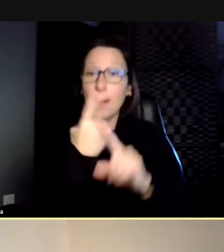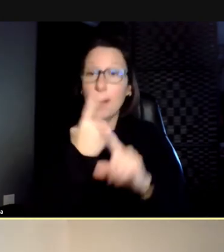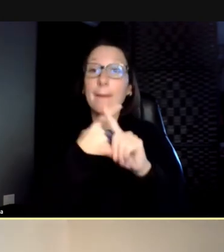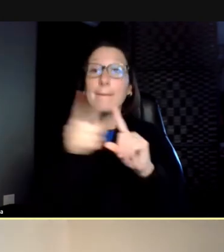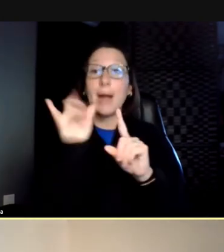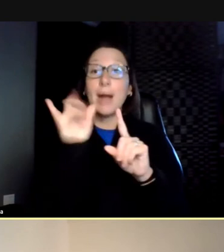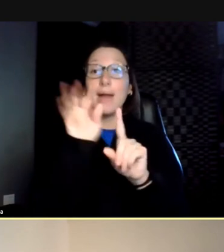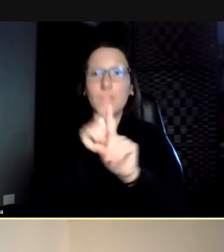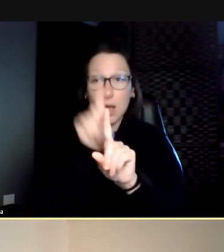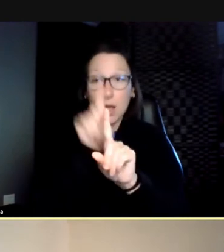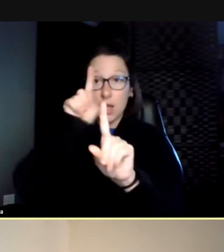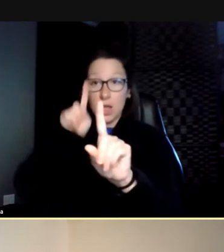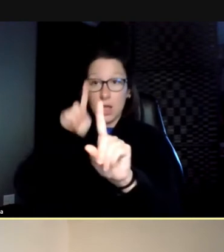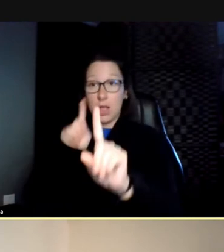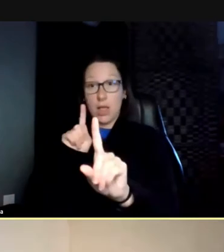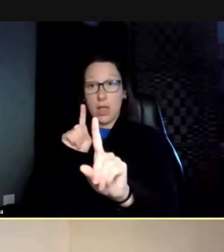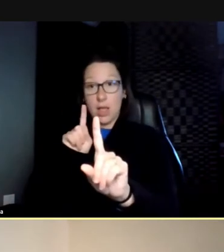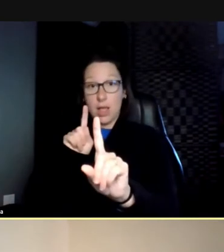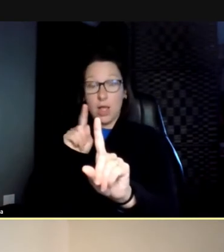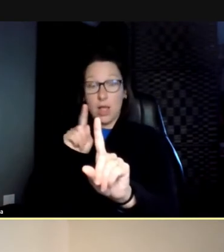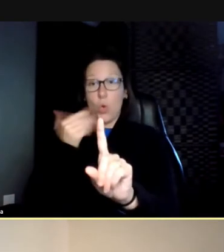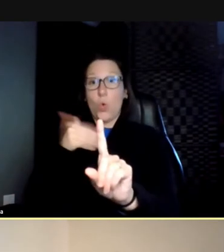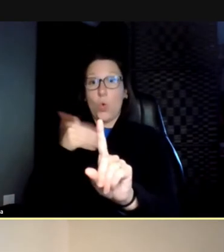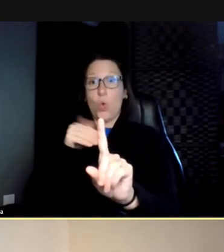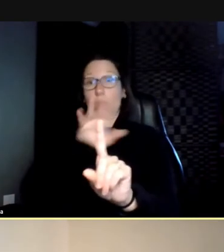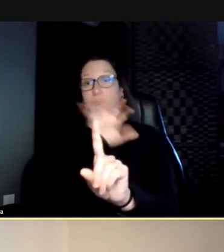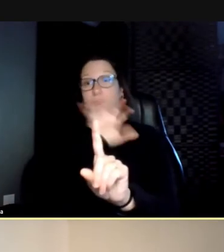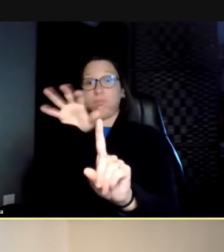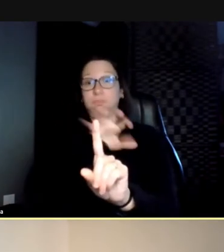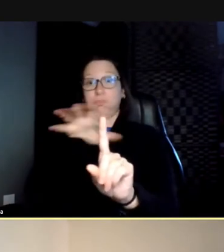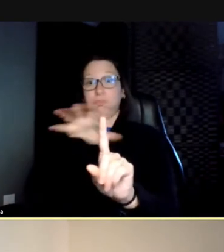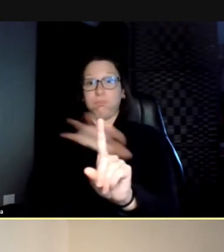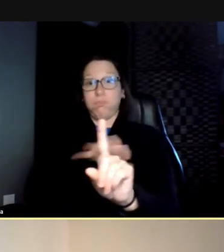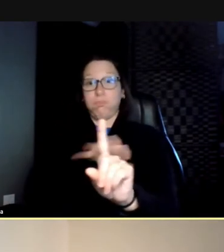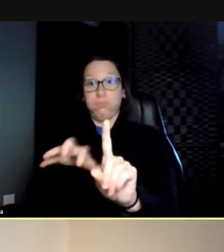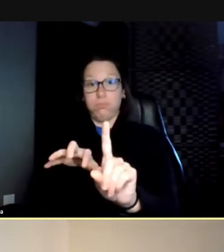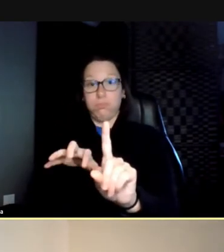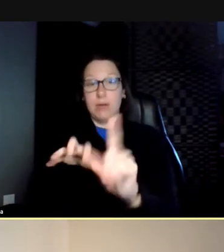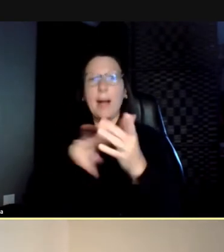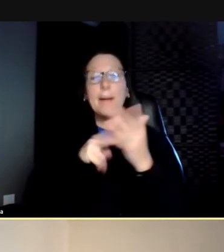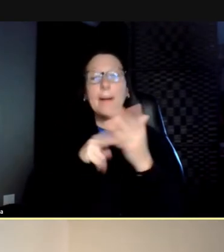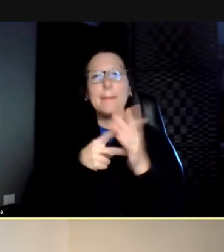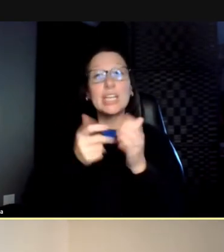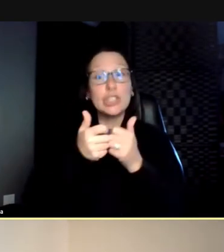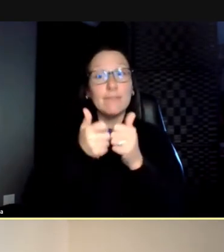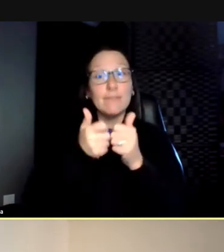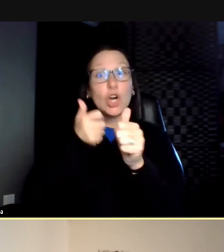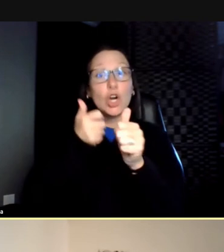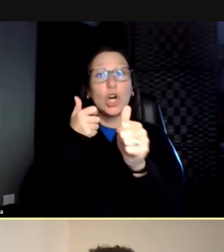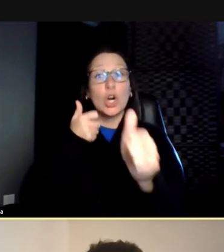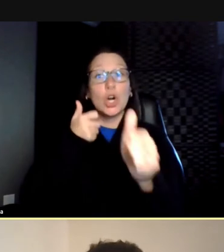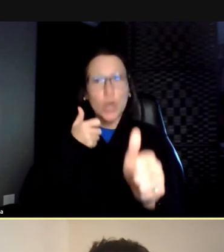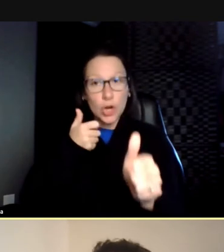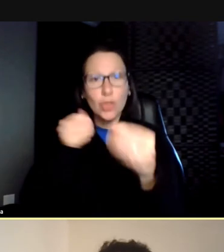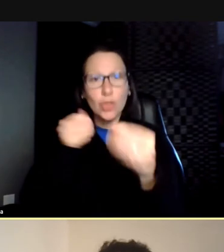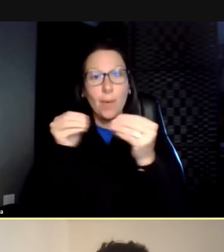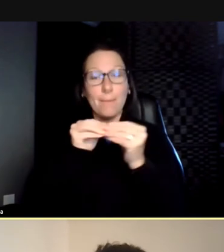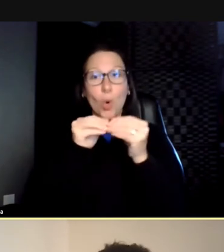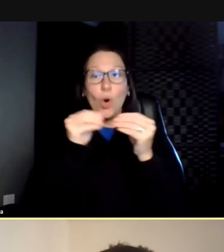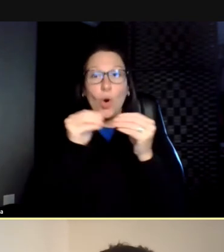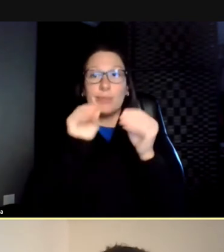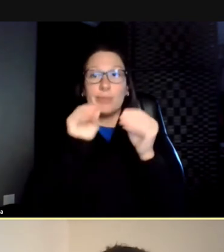feet back, now we have this very complex array. Okay, so the further you are from something, the more other items are in the array,